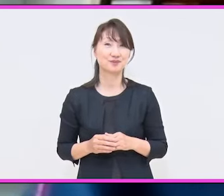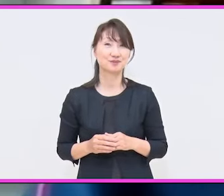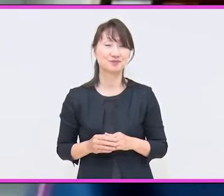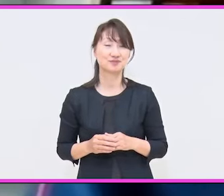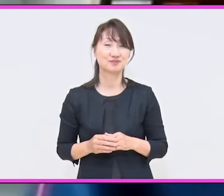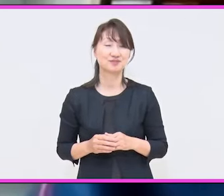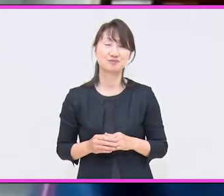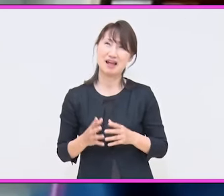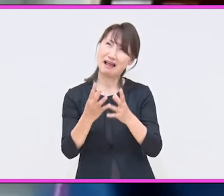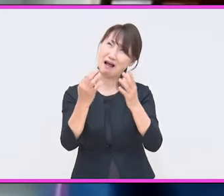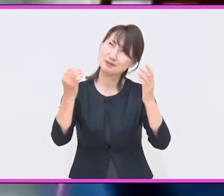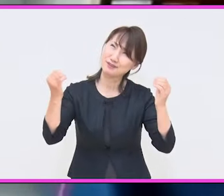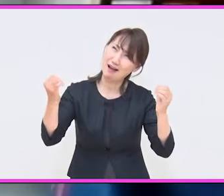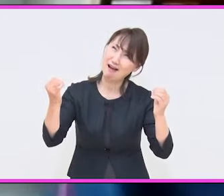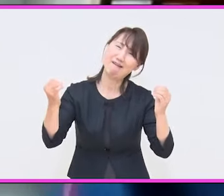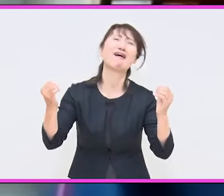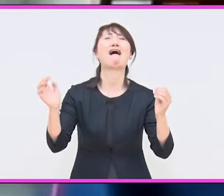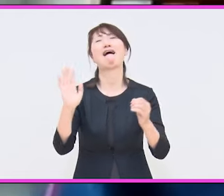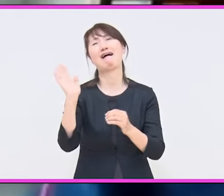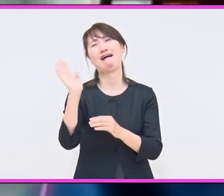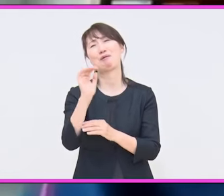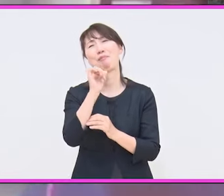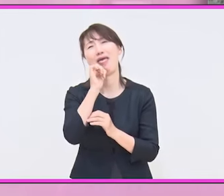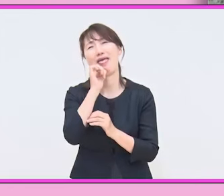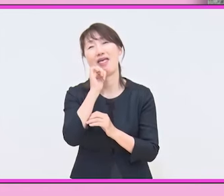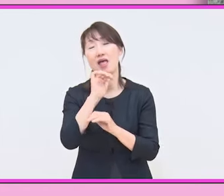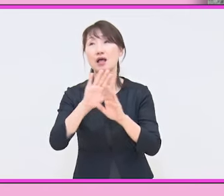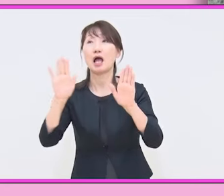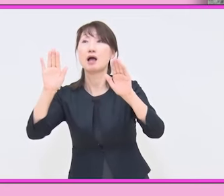They weren't many. It was,